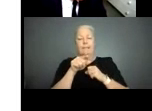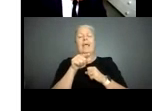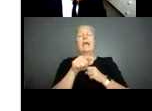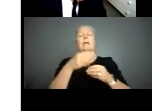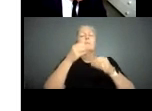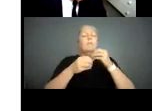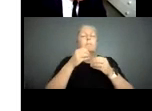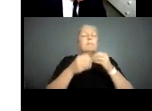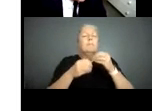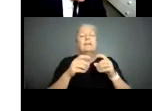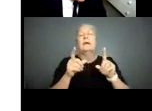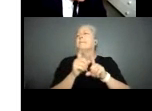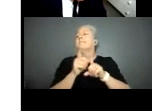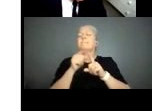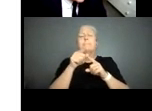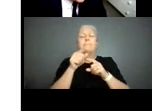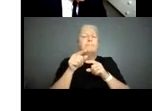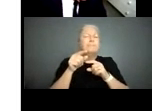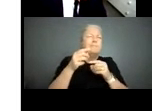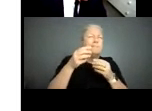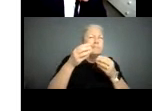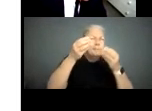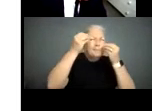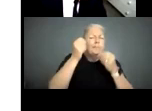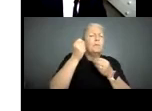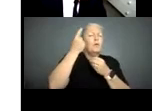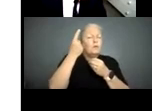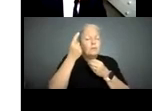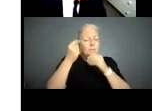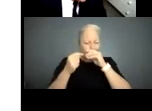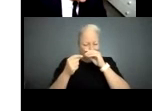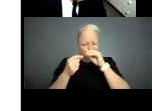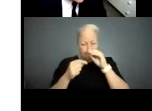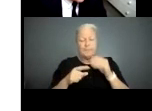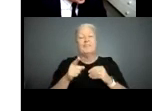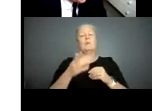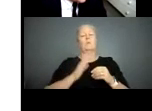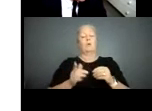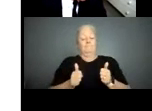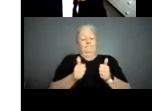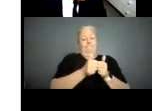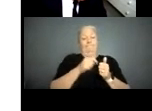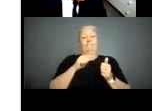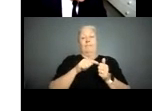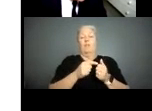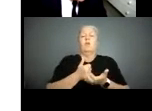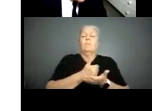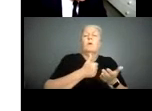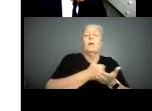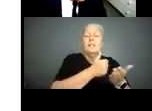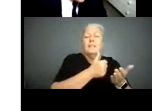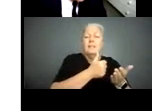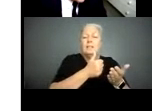other children are being offered. The teacher takes care that the assistant works with other children, and the